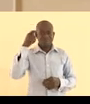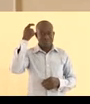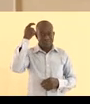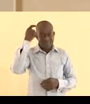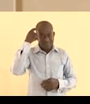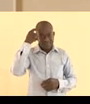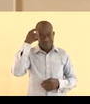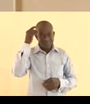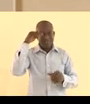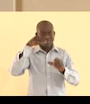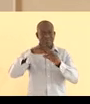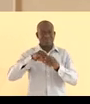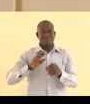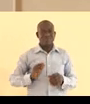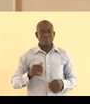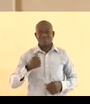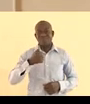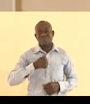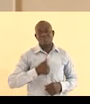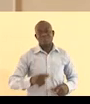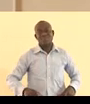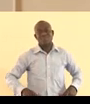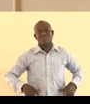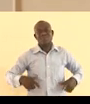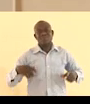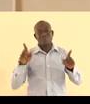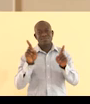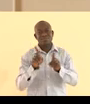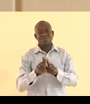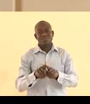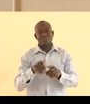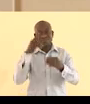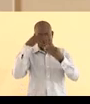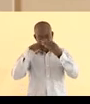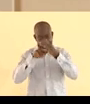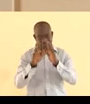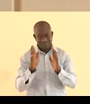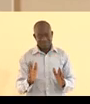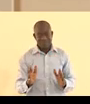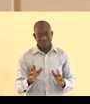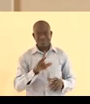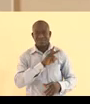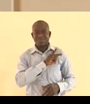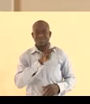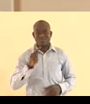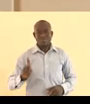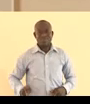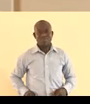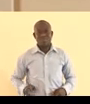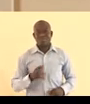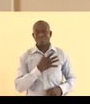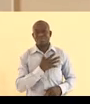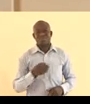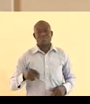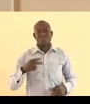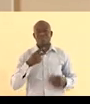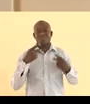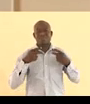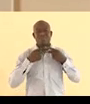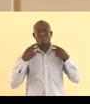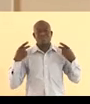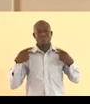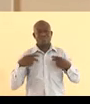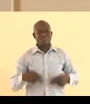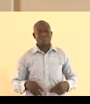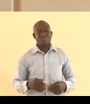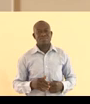against the decadence in our personal lives as prophets, kings, and